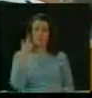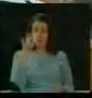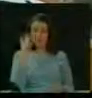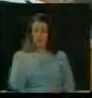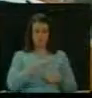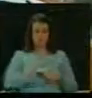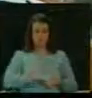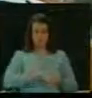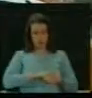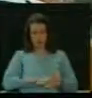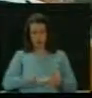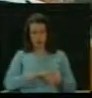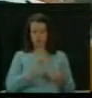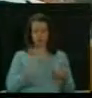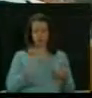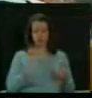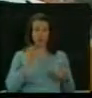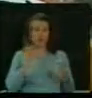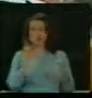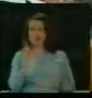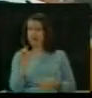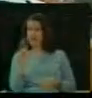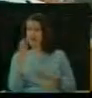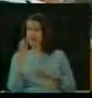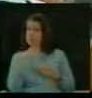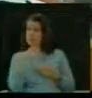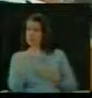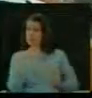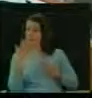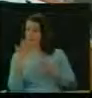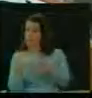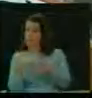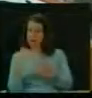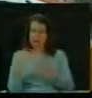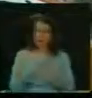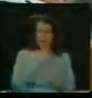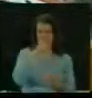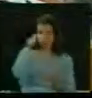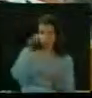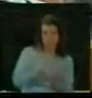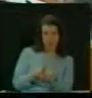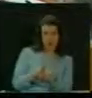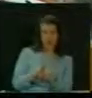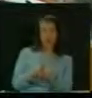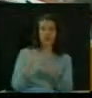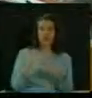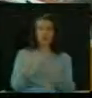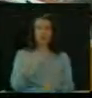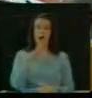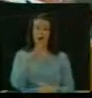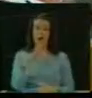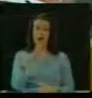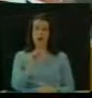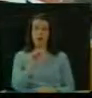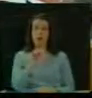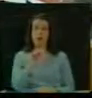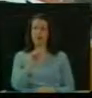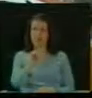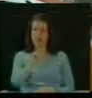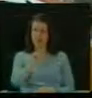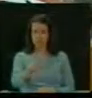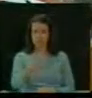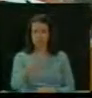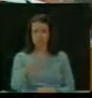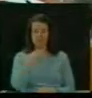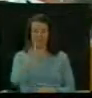pressure will be that if we, if the ethics committee recommends something and we don't go along with it, that we're unethical. And I just don't think it's